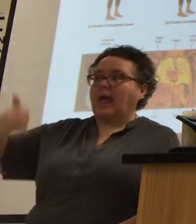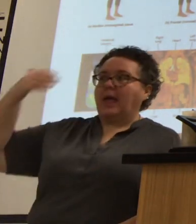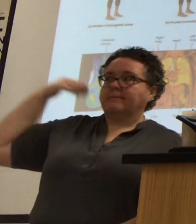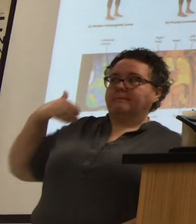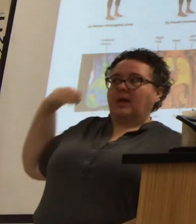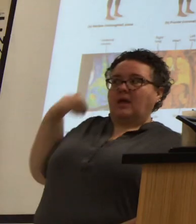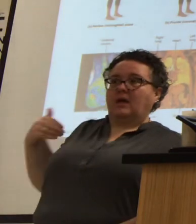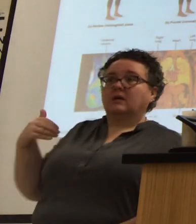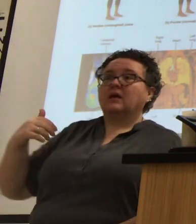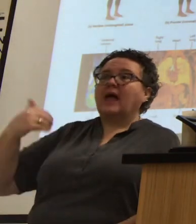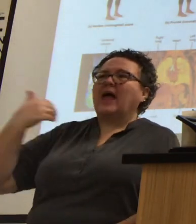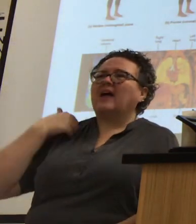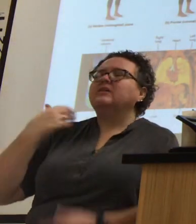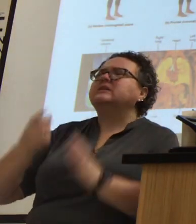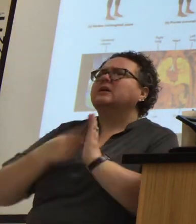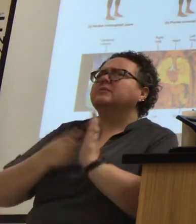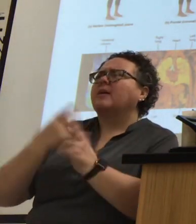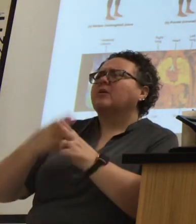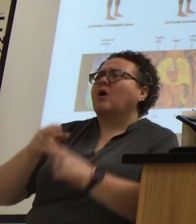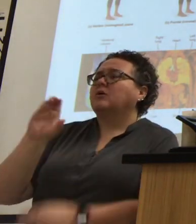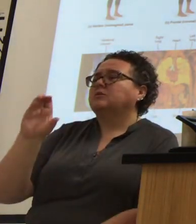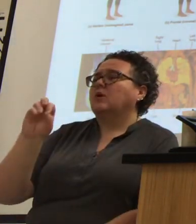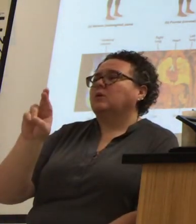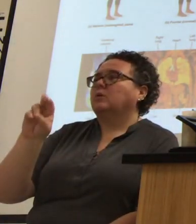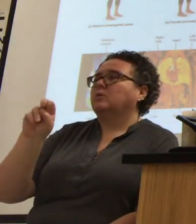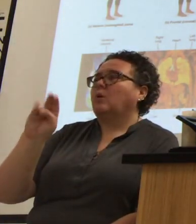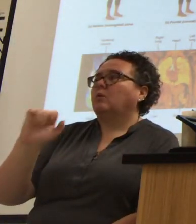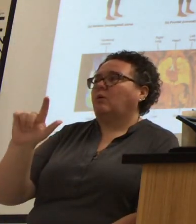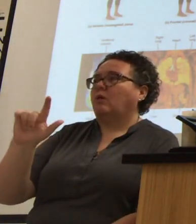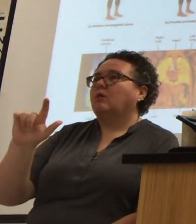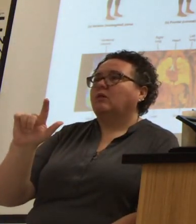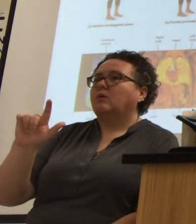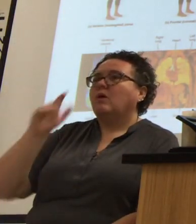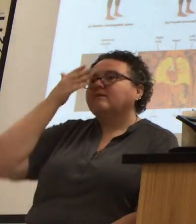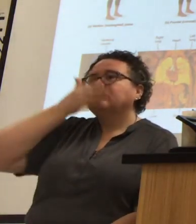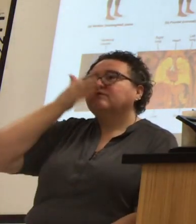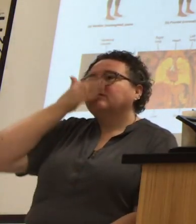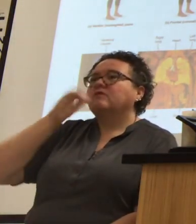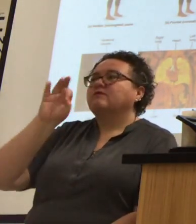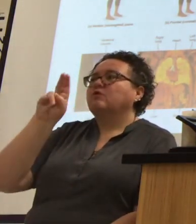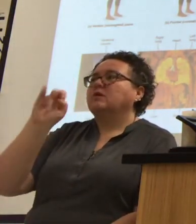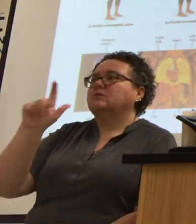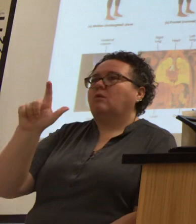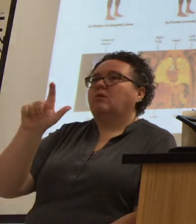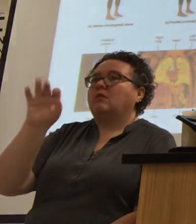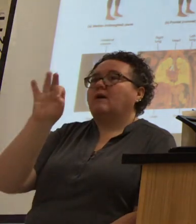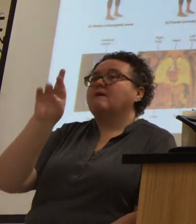Sometimes the word coronal is used. So coronal or frontal plane.